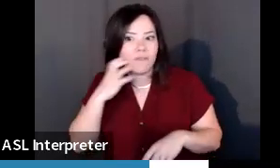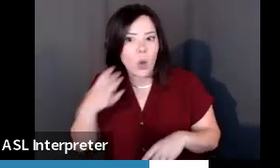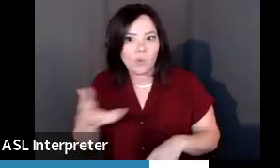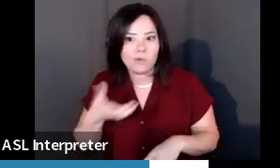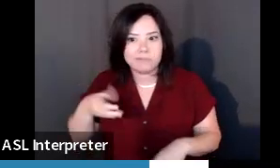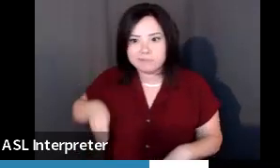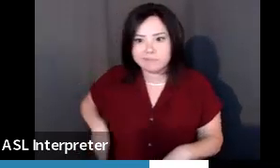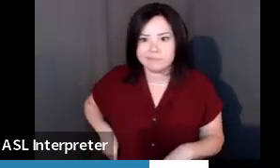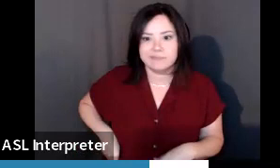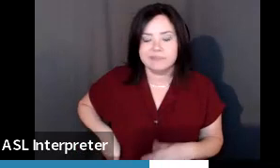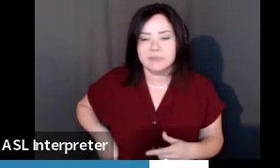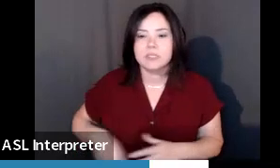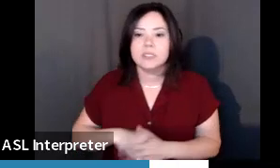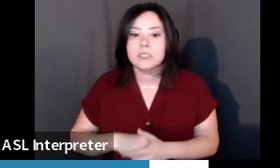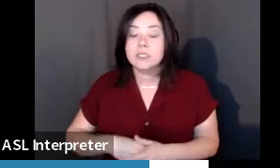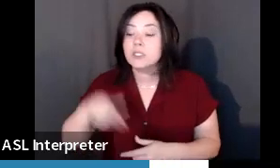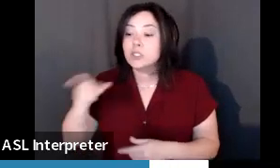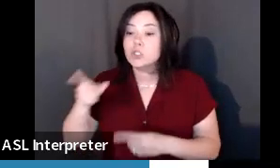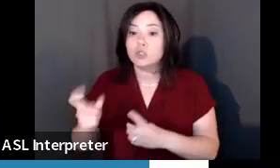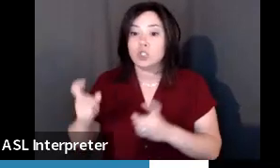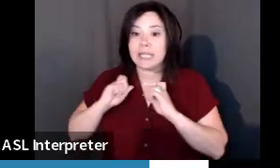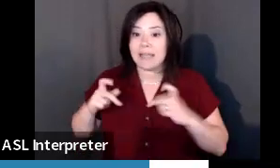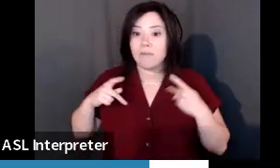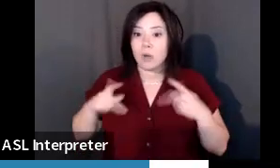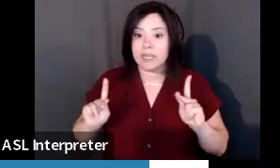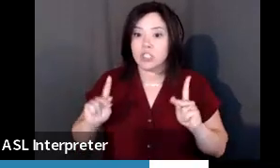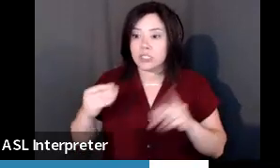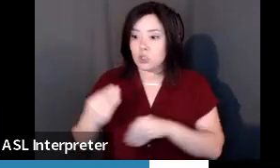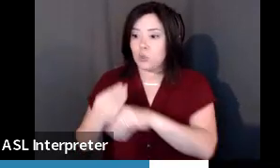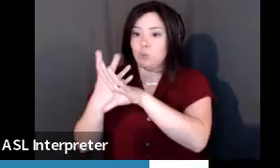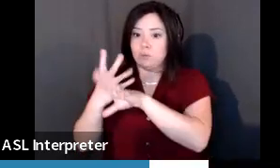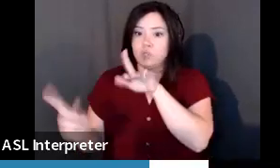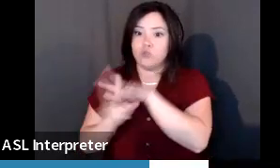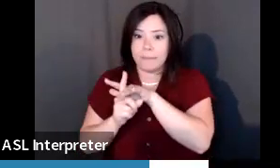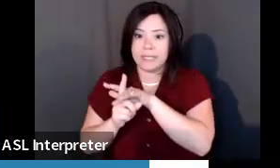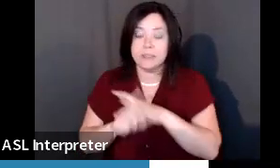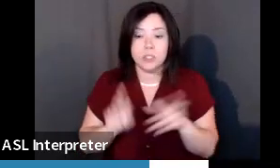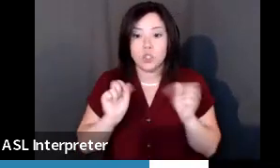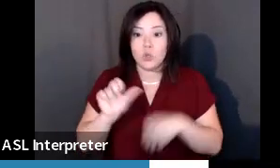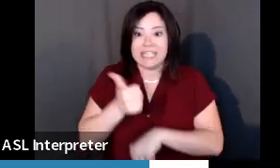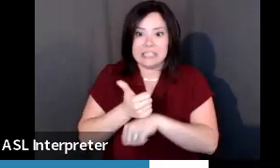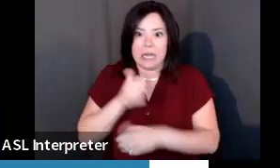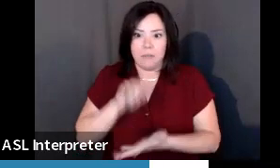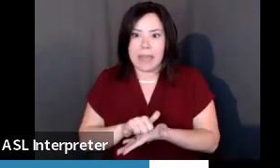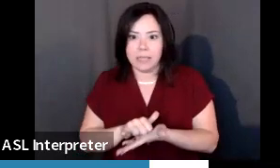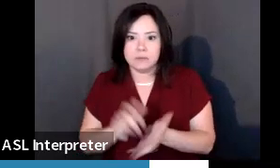So she has given us permission to drop in. That's a feature that you can set up with the Alexa